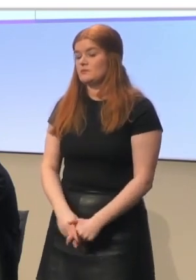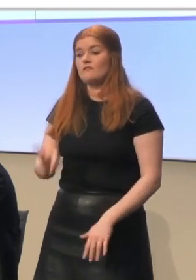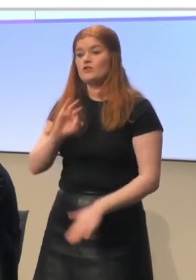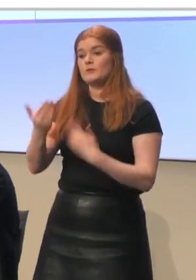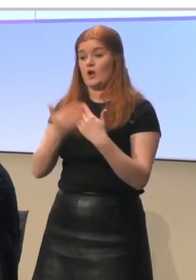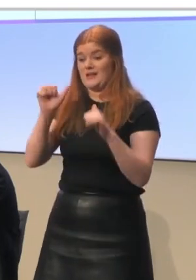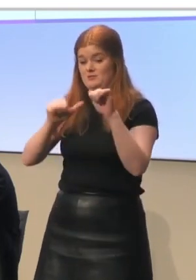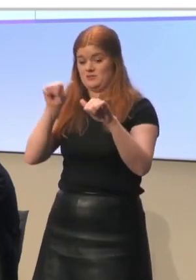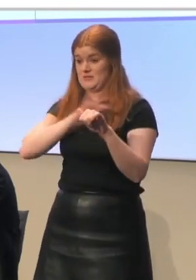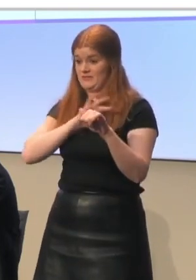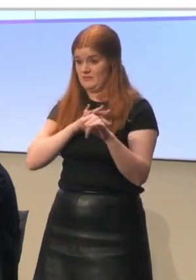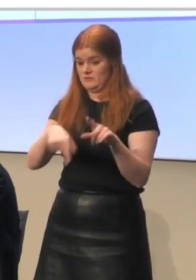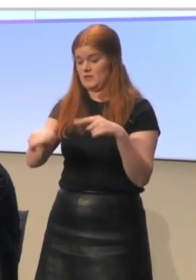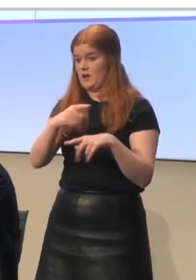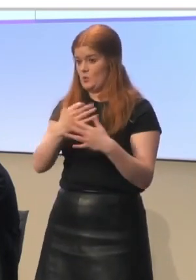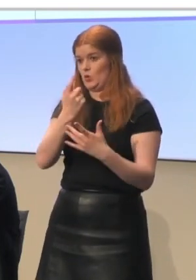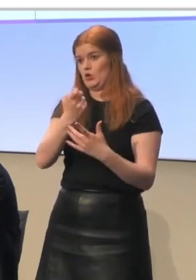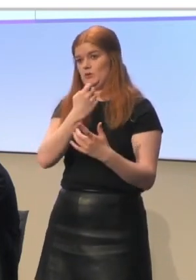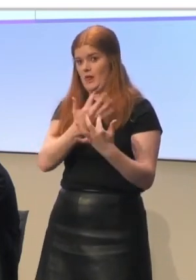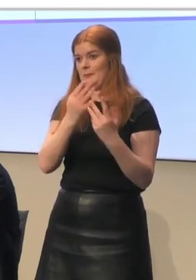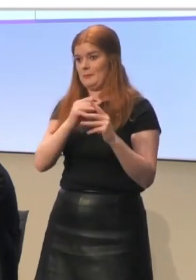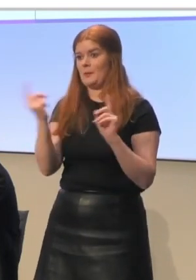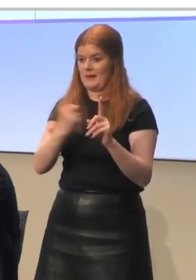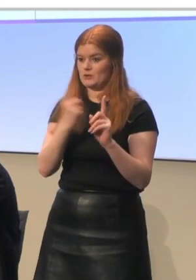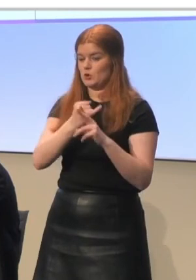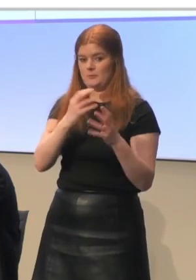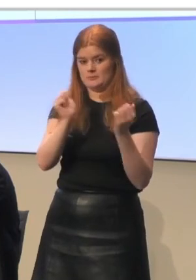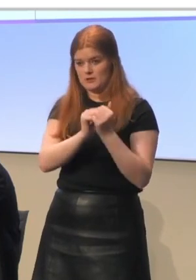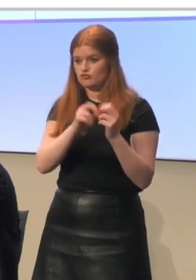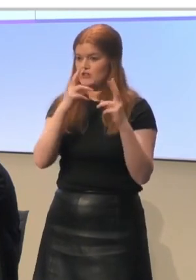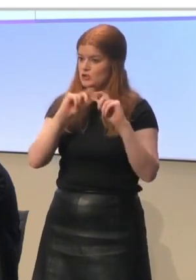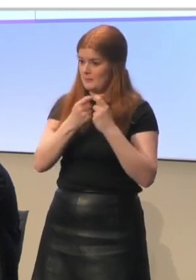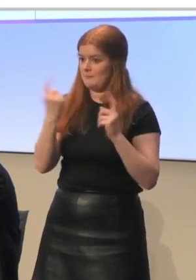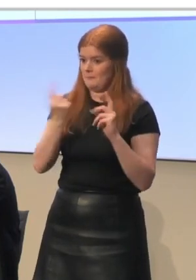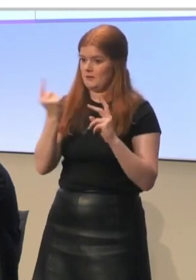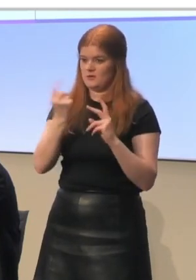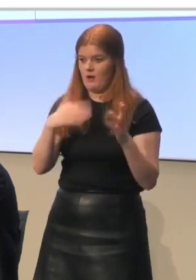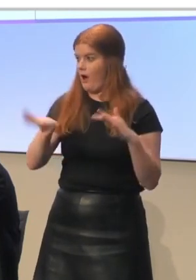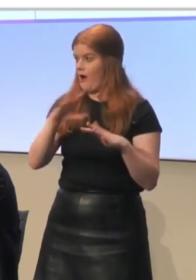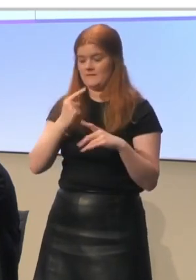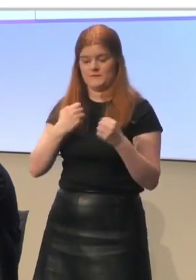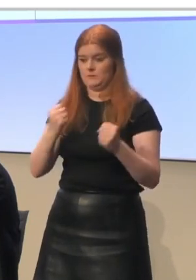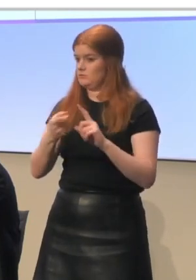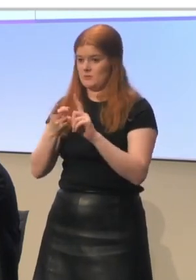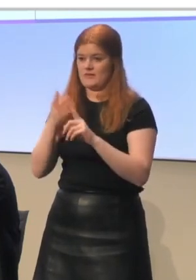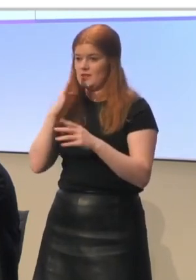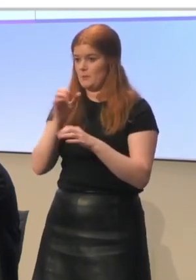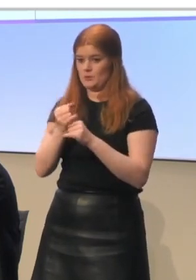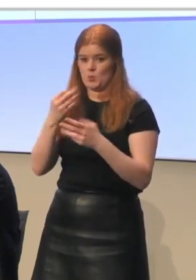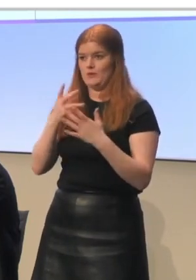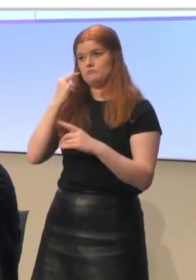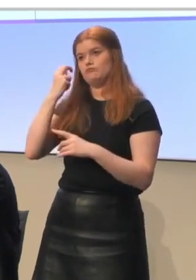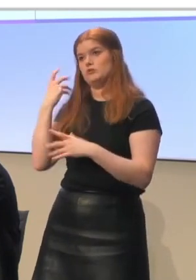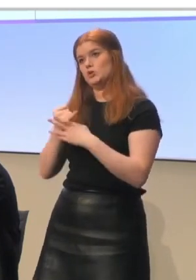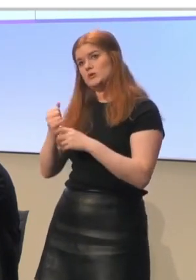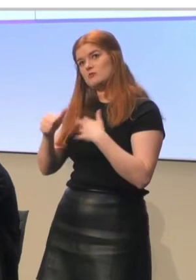adults themselves, a number came back to the schools to meet with the research team, and they really were incredibly positive about their school days and the